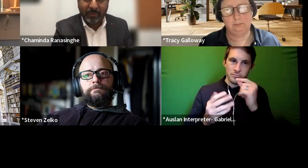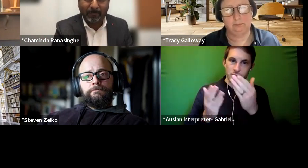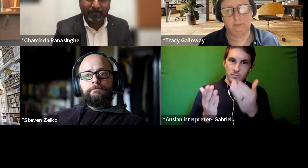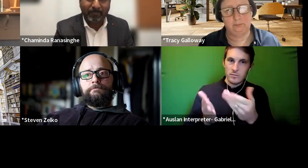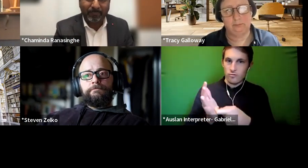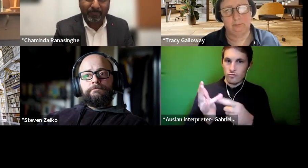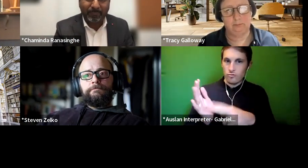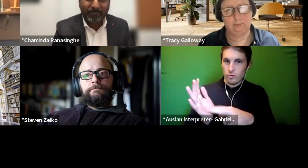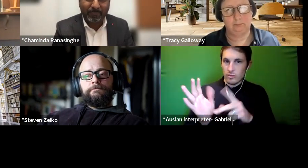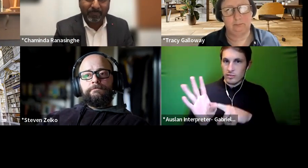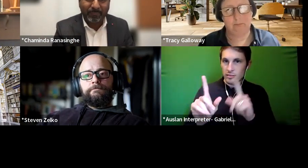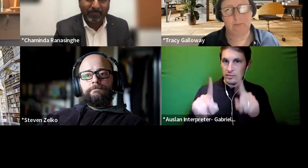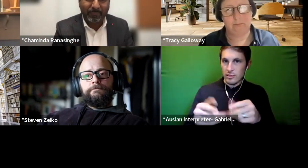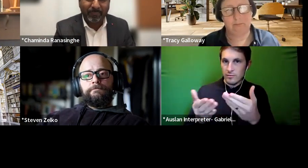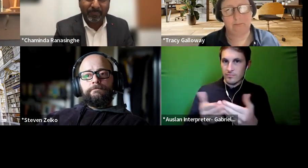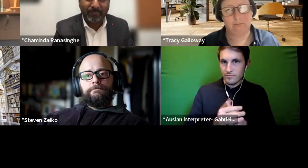on this one?